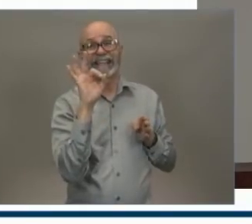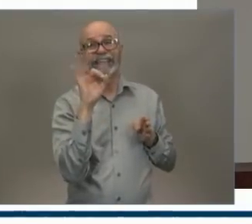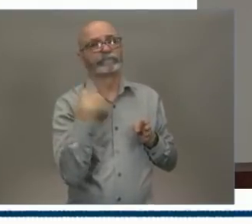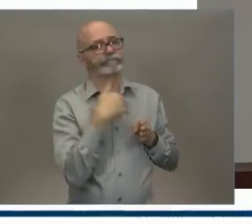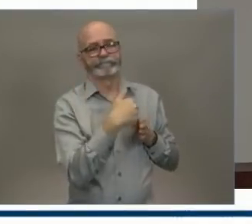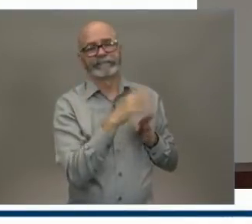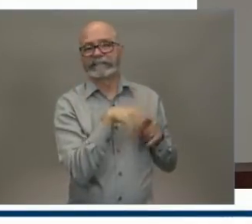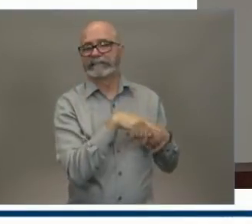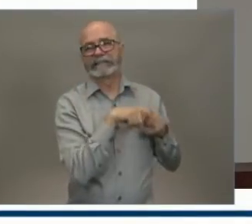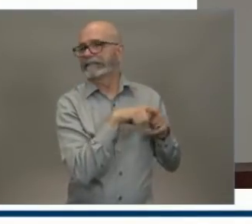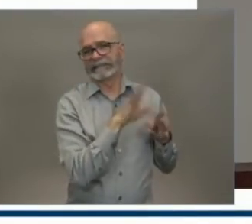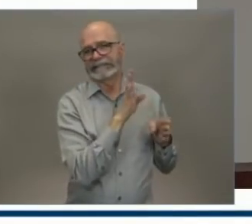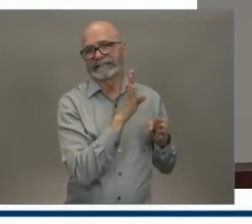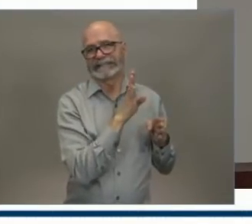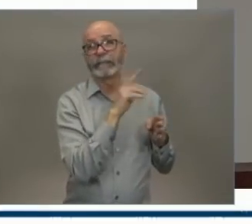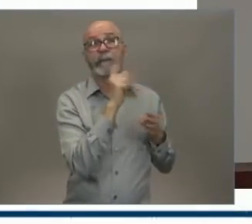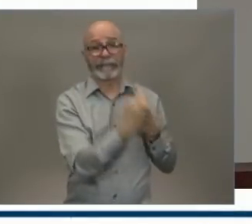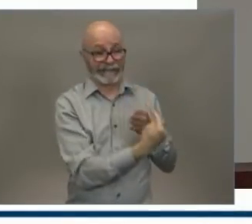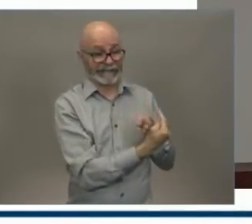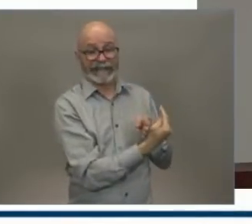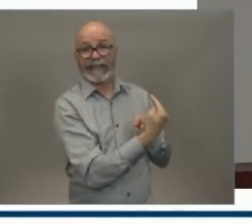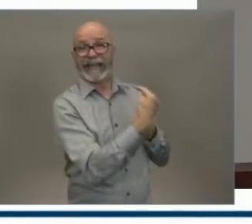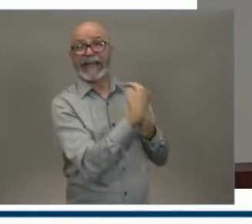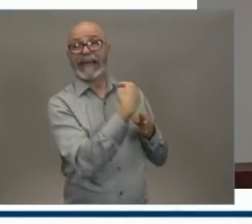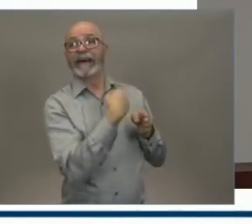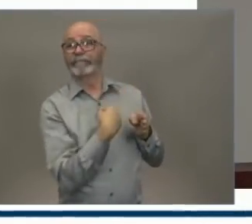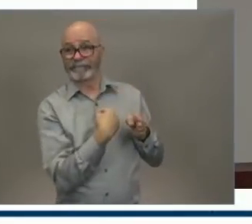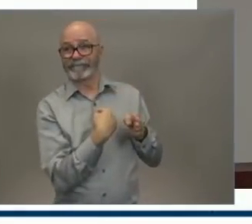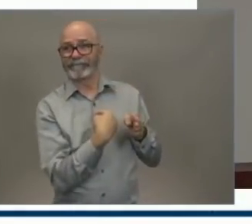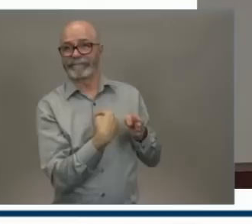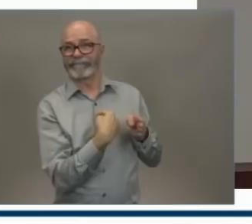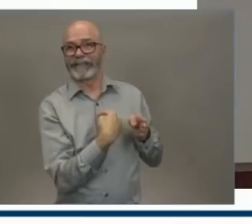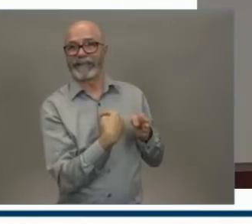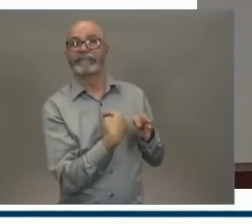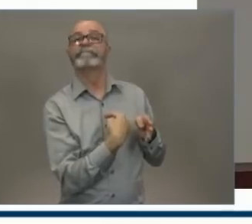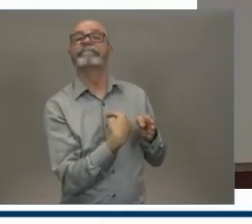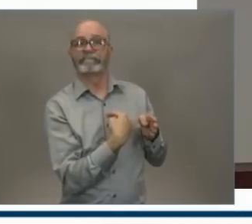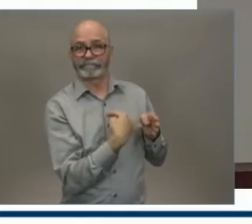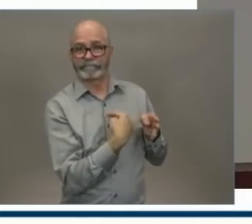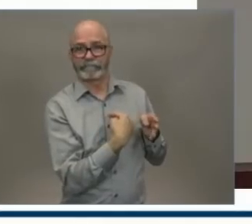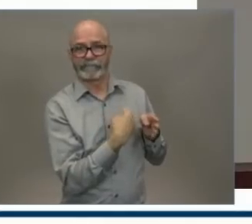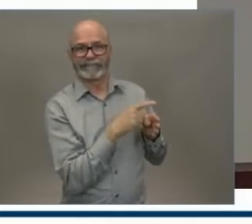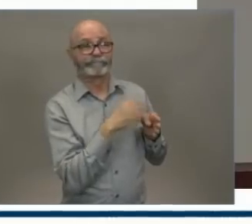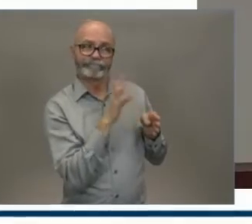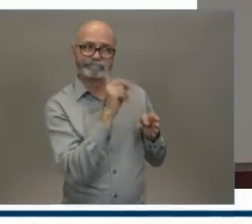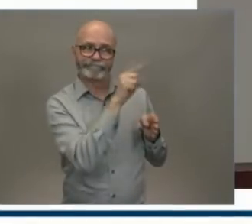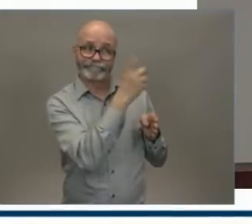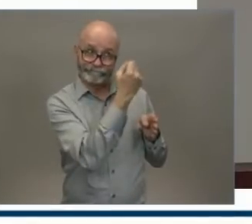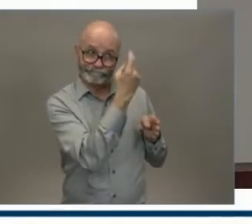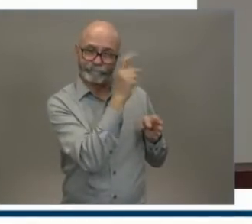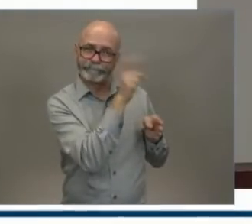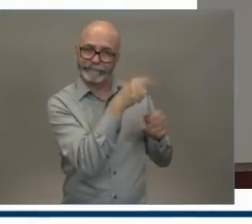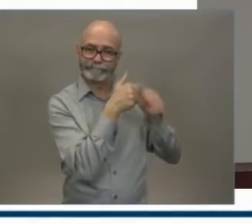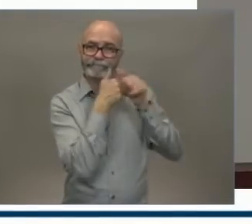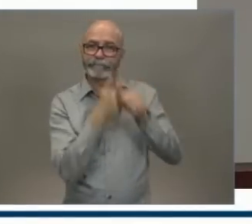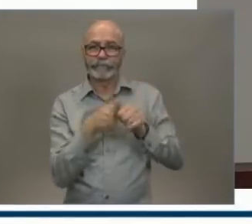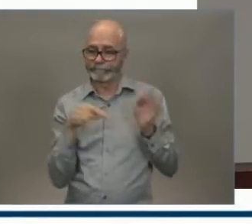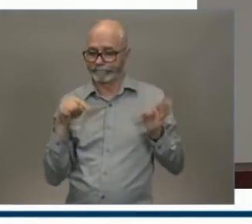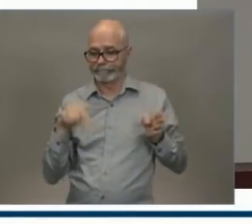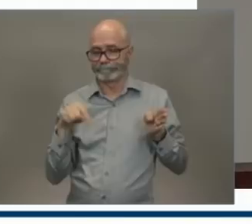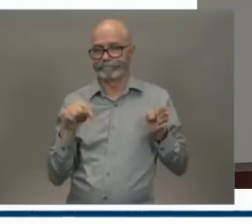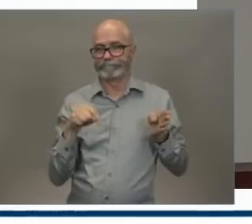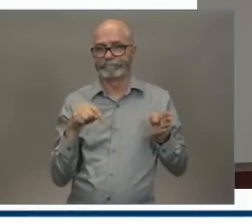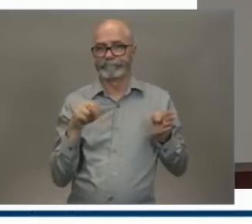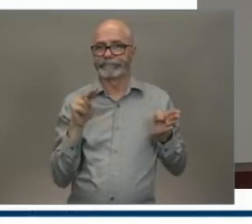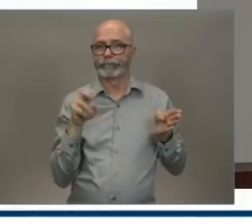People who travel from New Brunswick to Nova Scotia are in general subject to the same rules as anyone else. They must complete the Nova Scotia